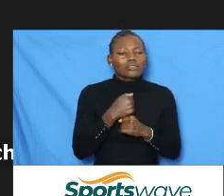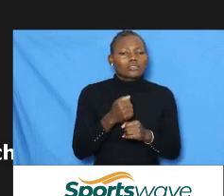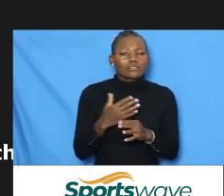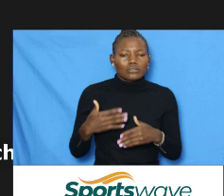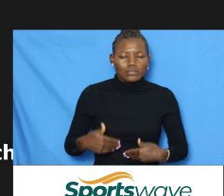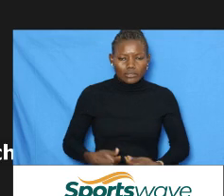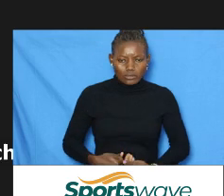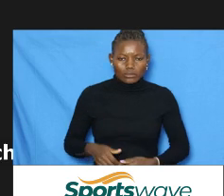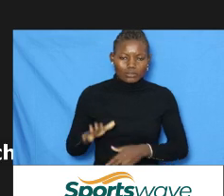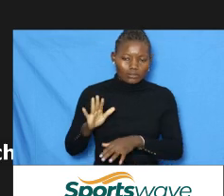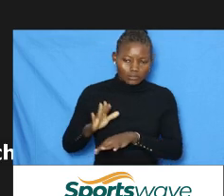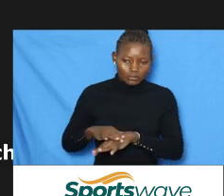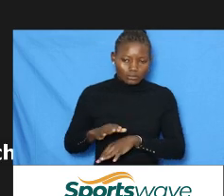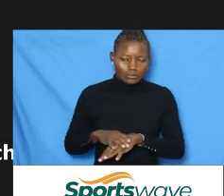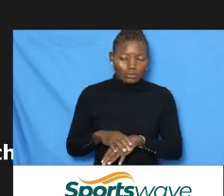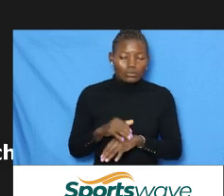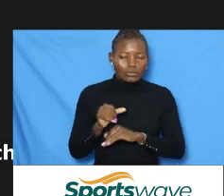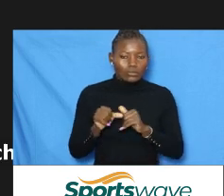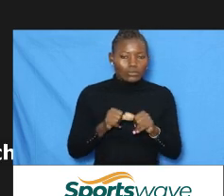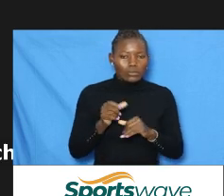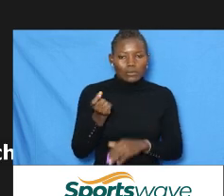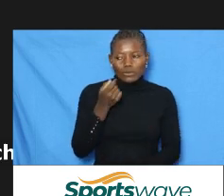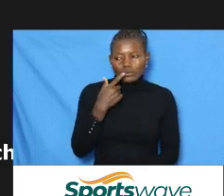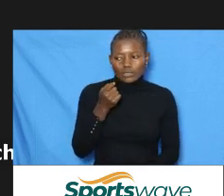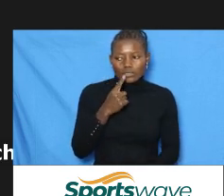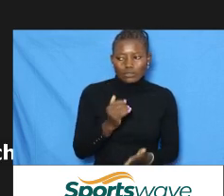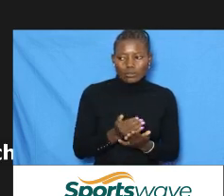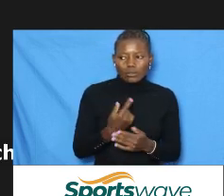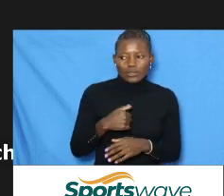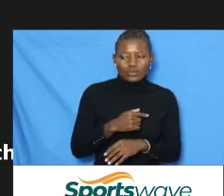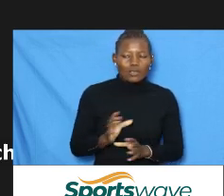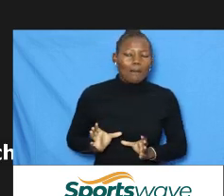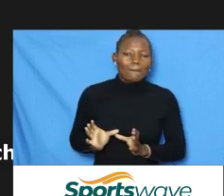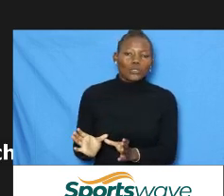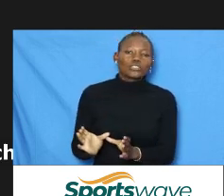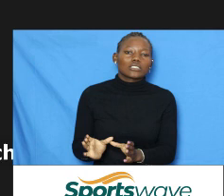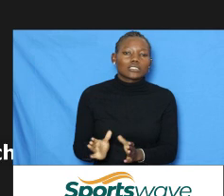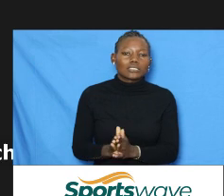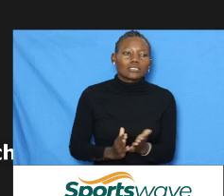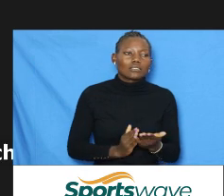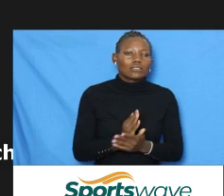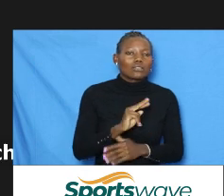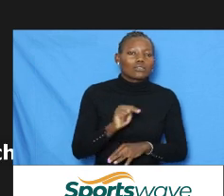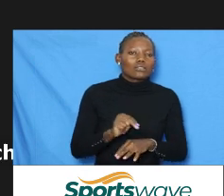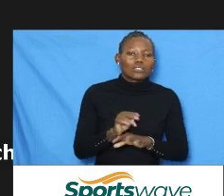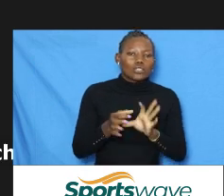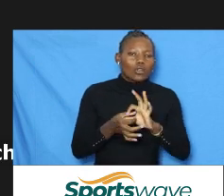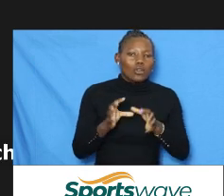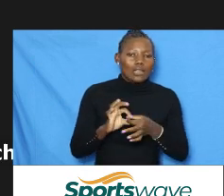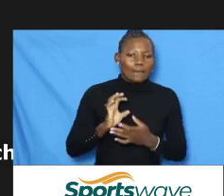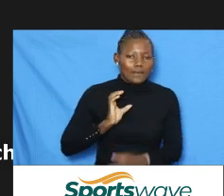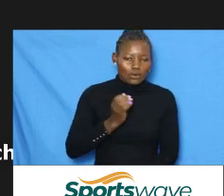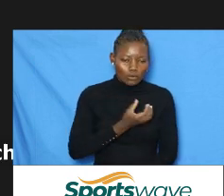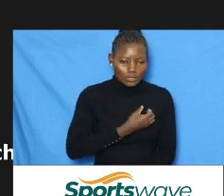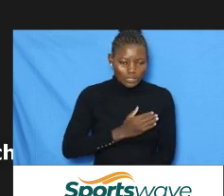very commendable. Now, in terms of the medical aspect, we're really pushing, and through the National Olympic Committee, hopefully with